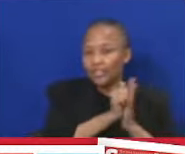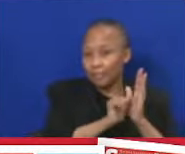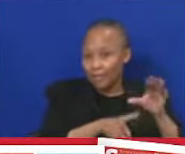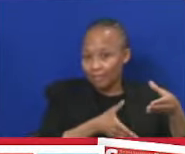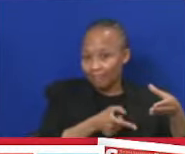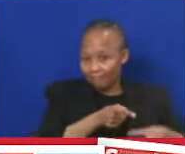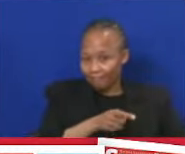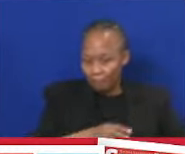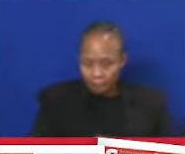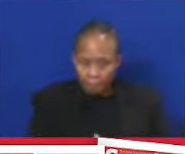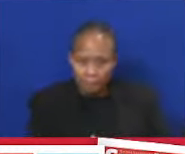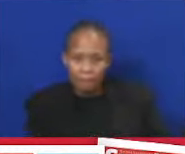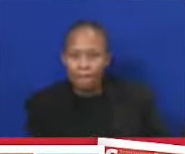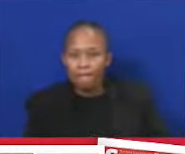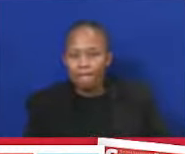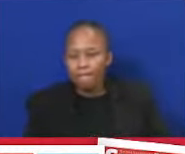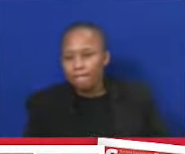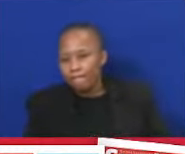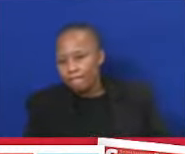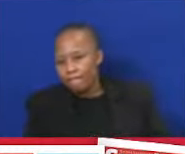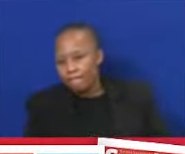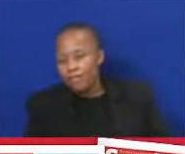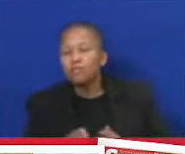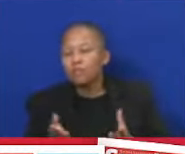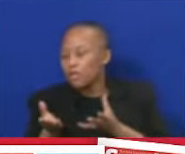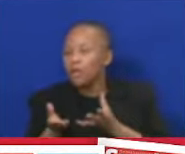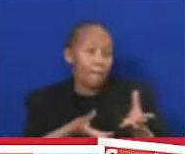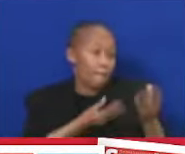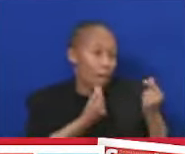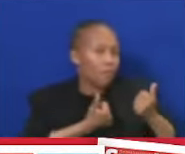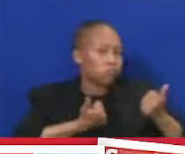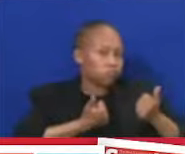I am there, Commissioners. Thank you, Witness C. In